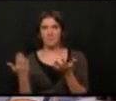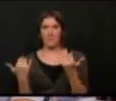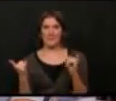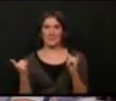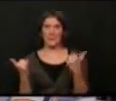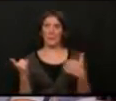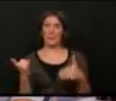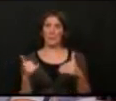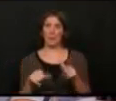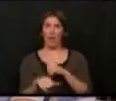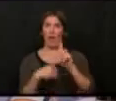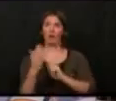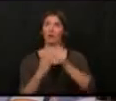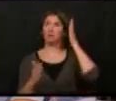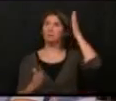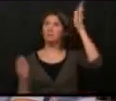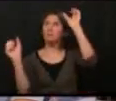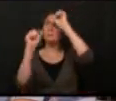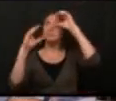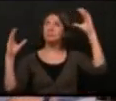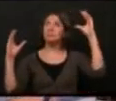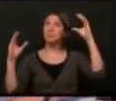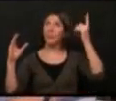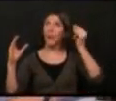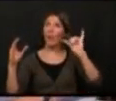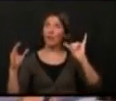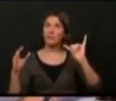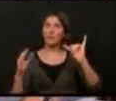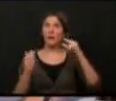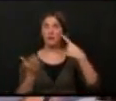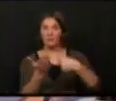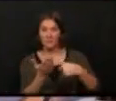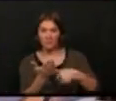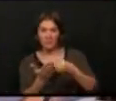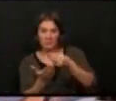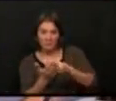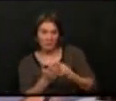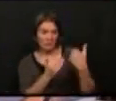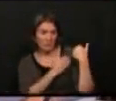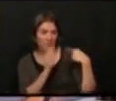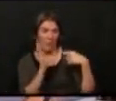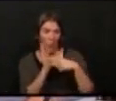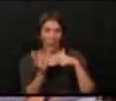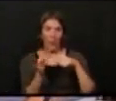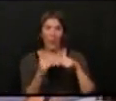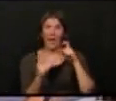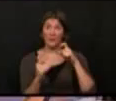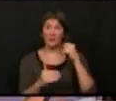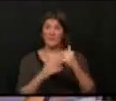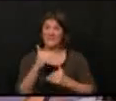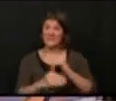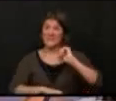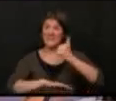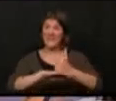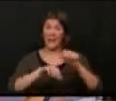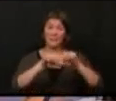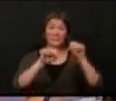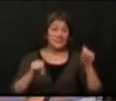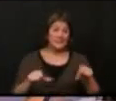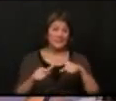that long-term obligation issue and the long-term need for investment in infrastructure, both